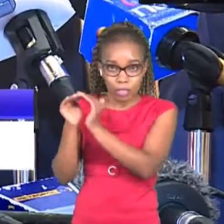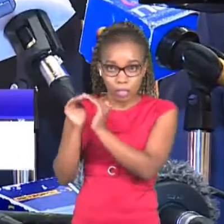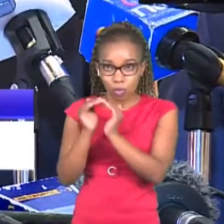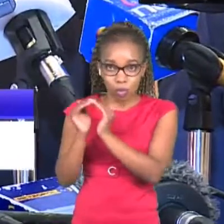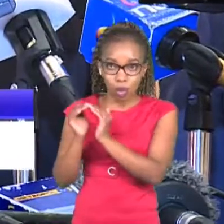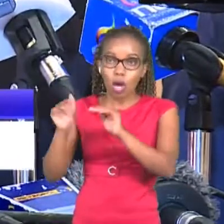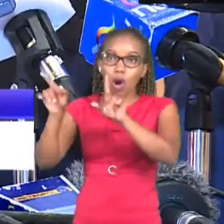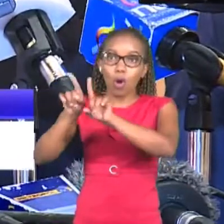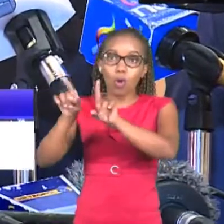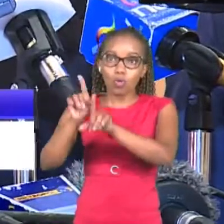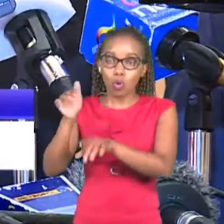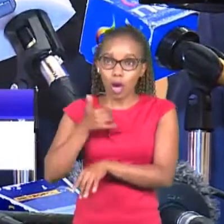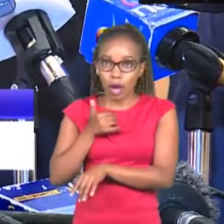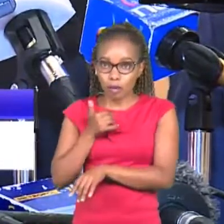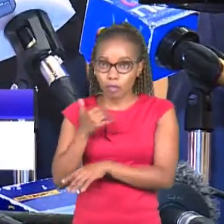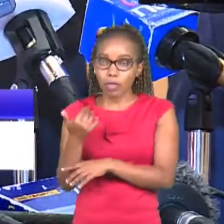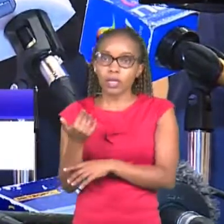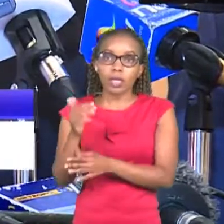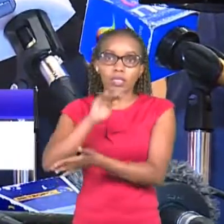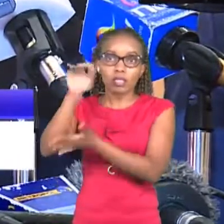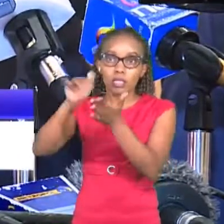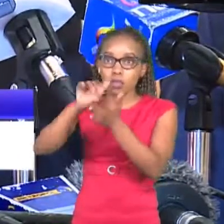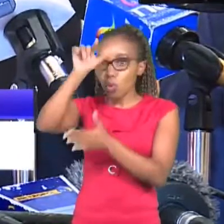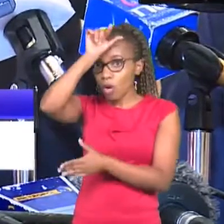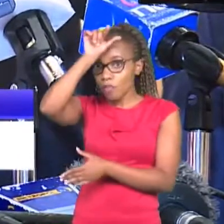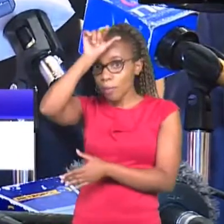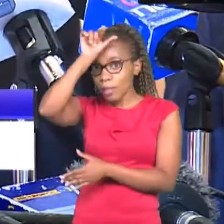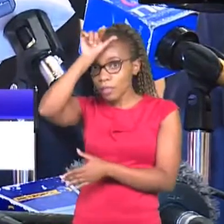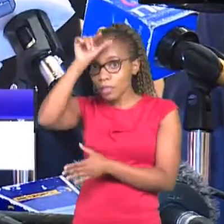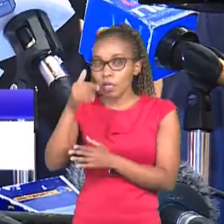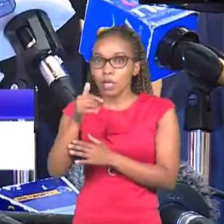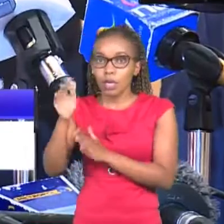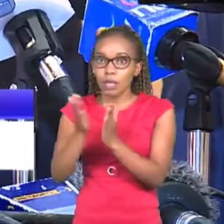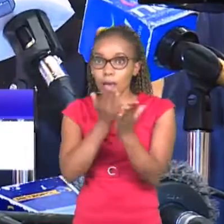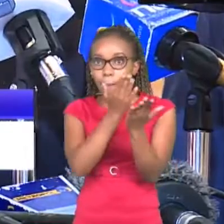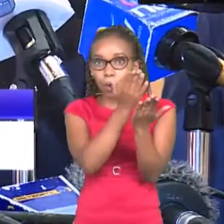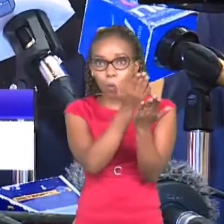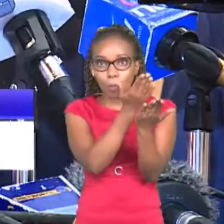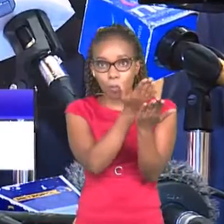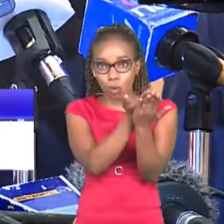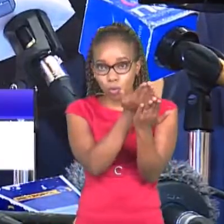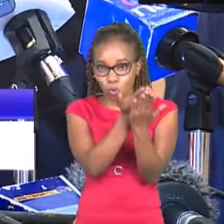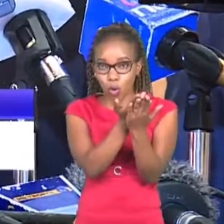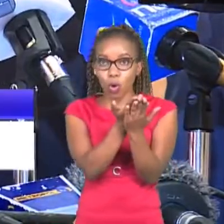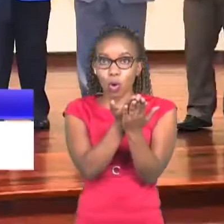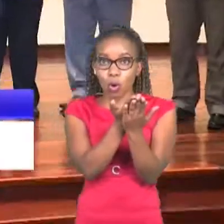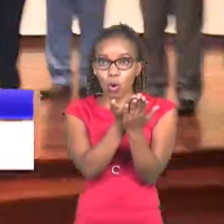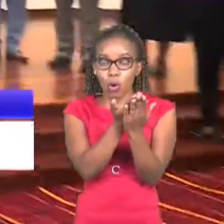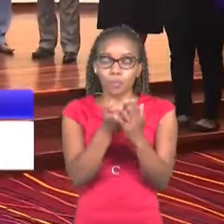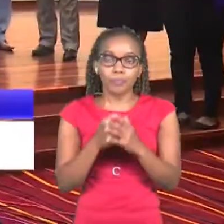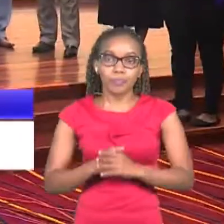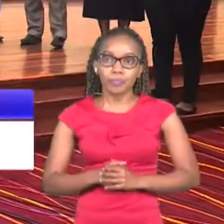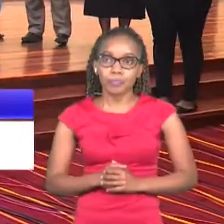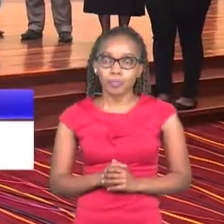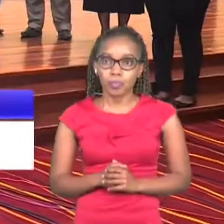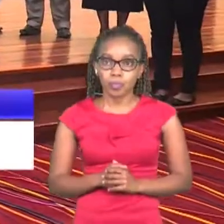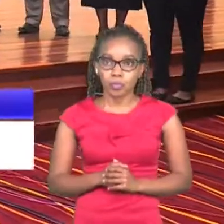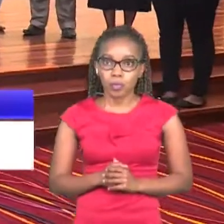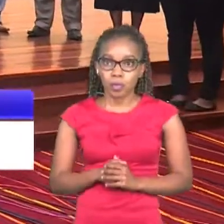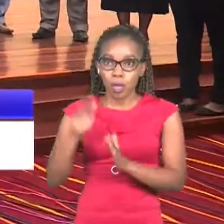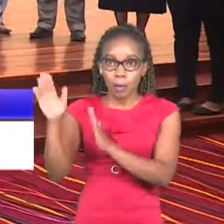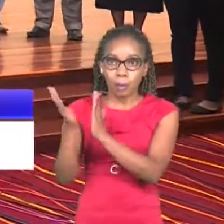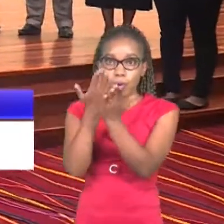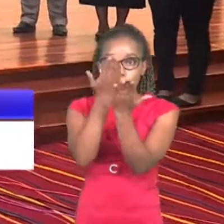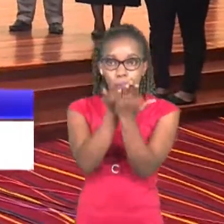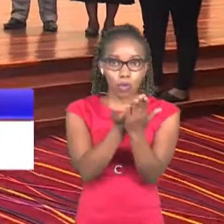also over-concentration of central government in the proposal being made. The proposed